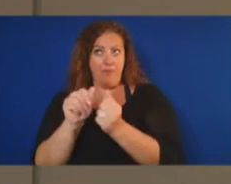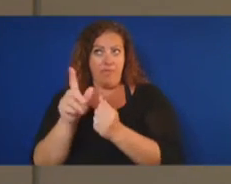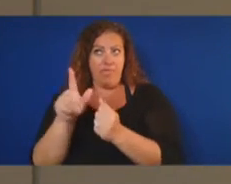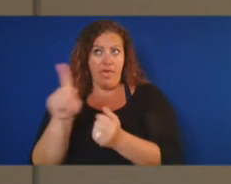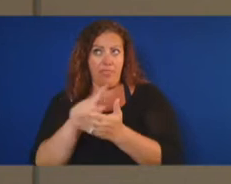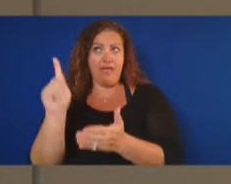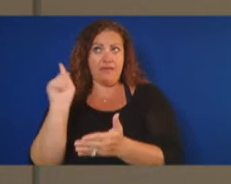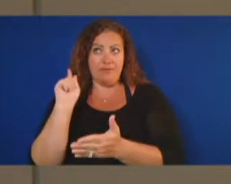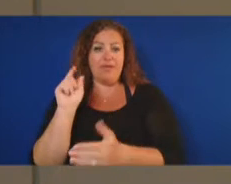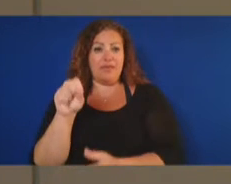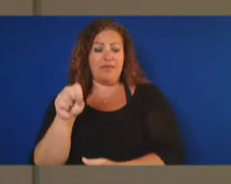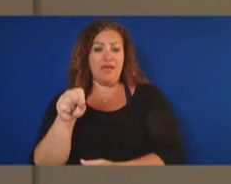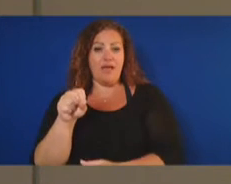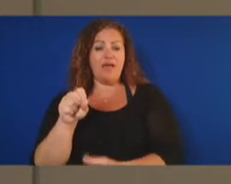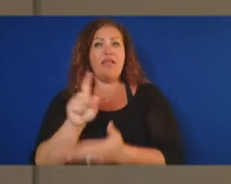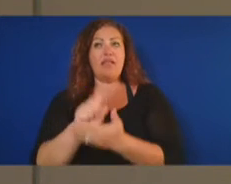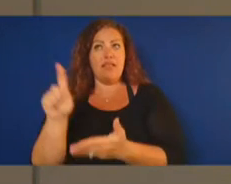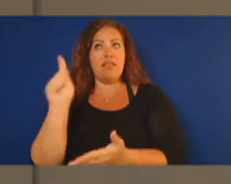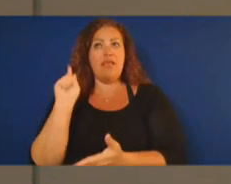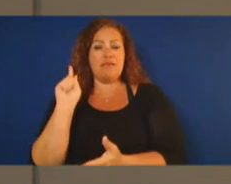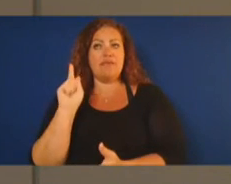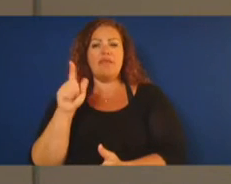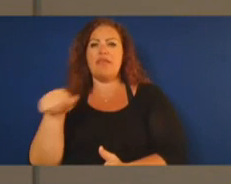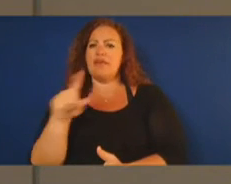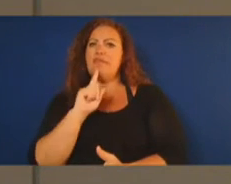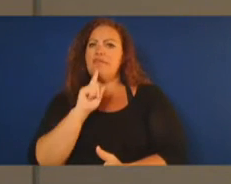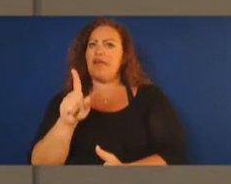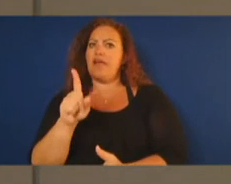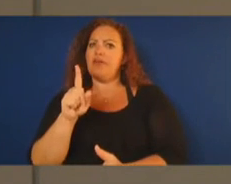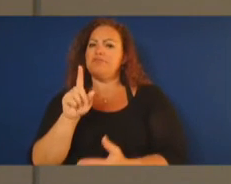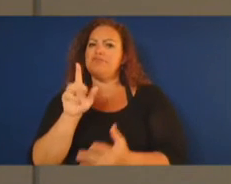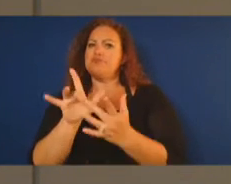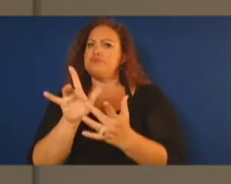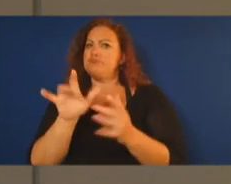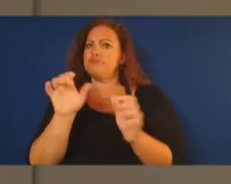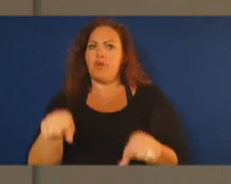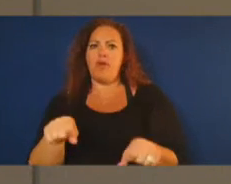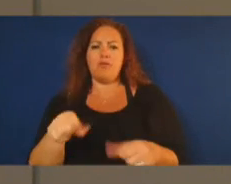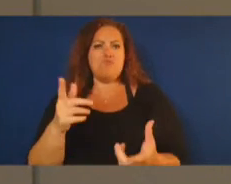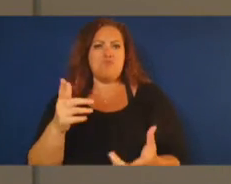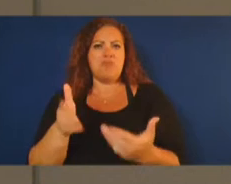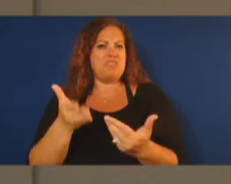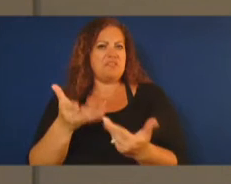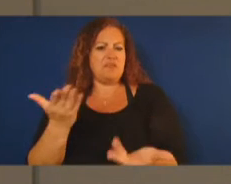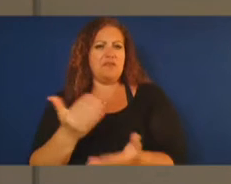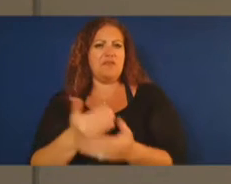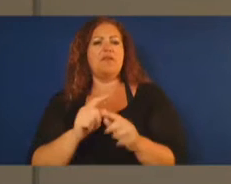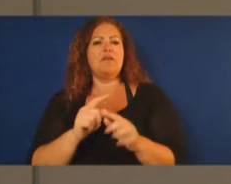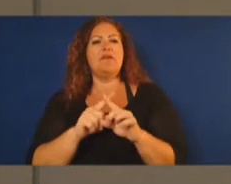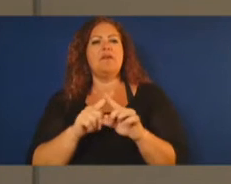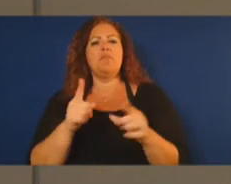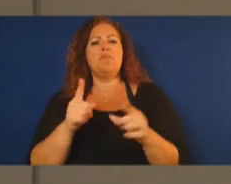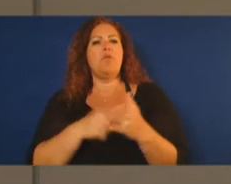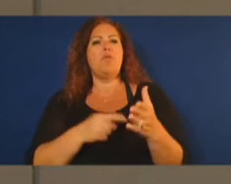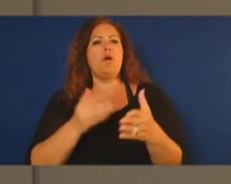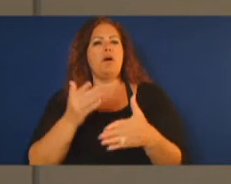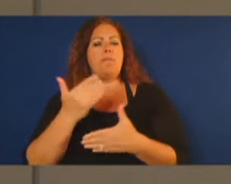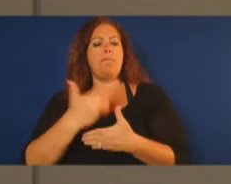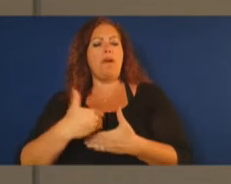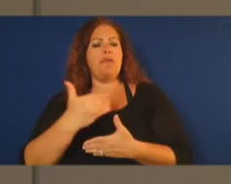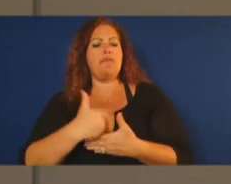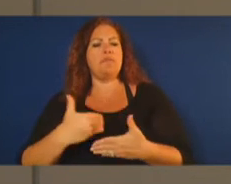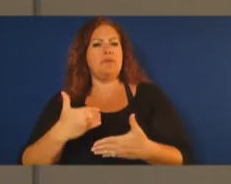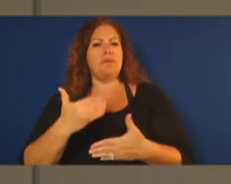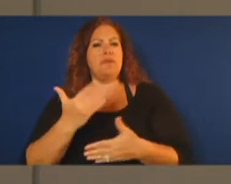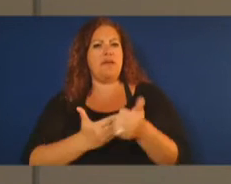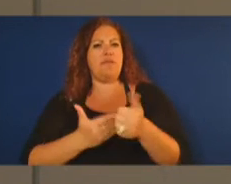yeah uh last week as they're extremely accessible um what what bothers me every time I sit in this seat and